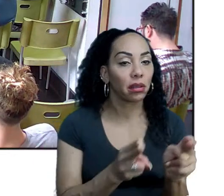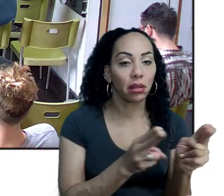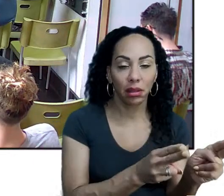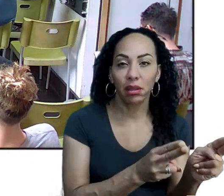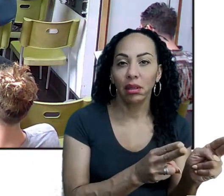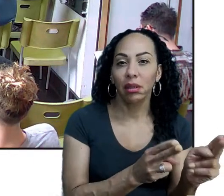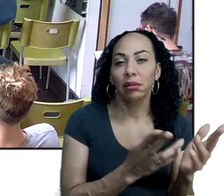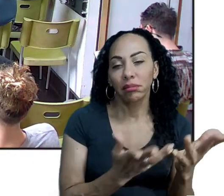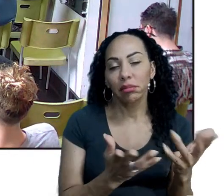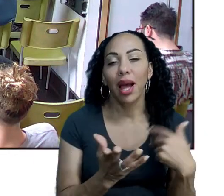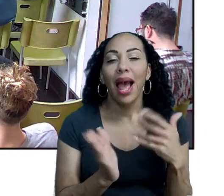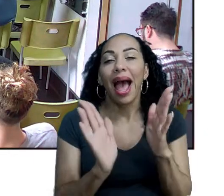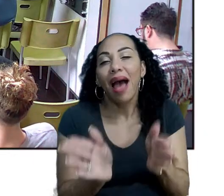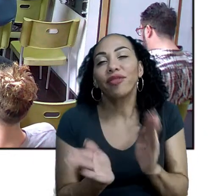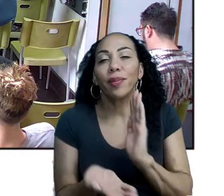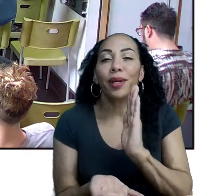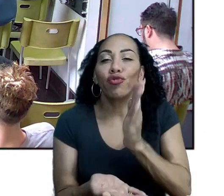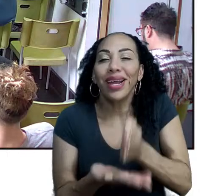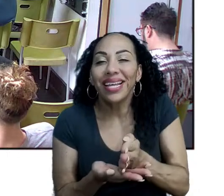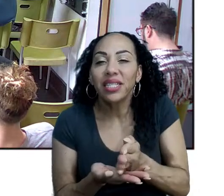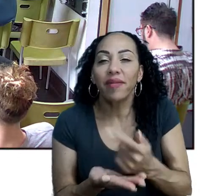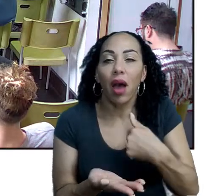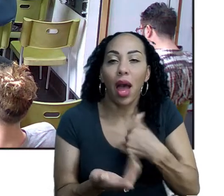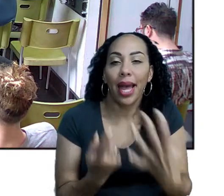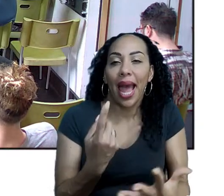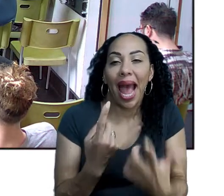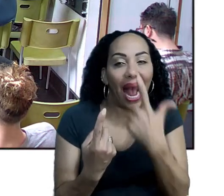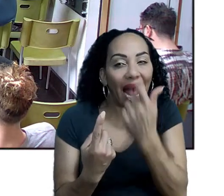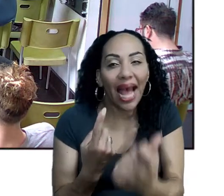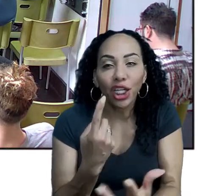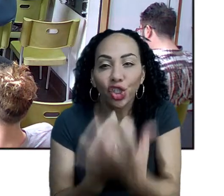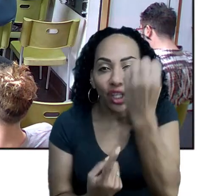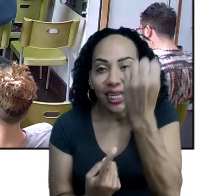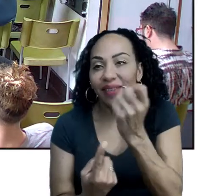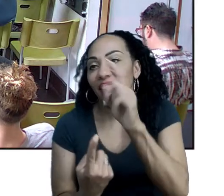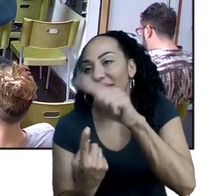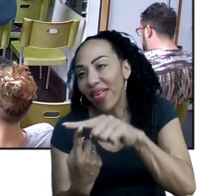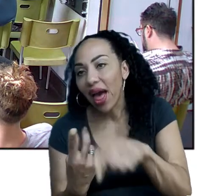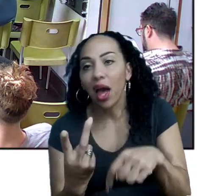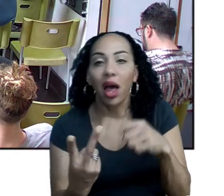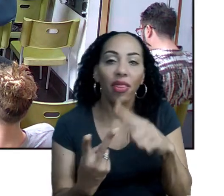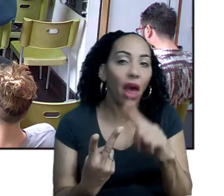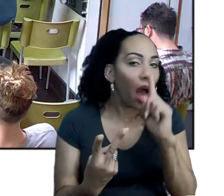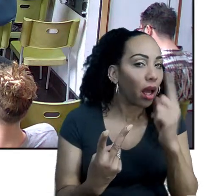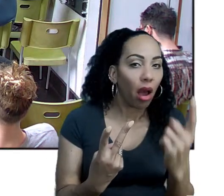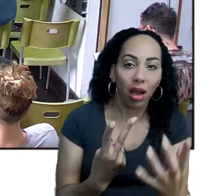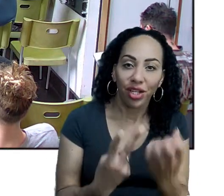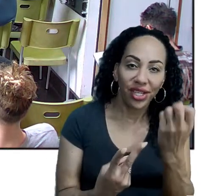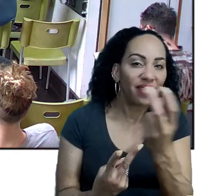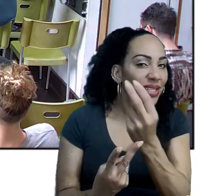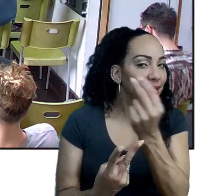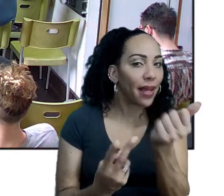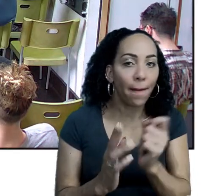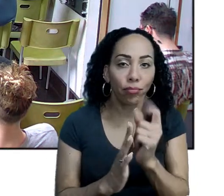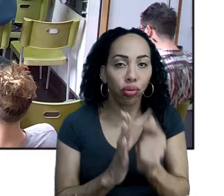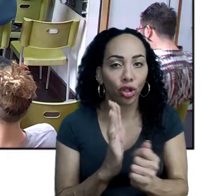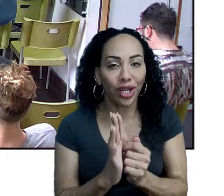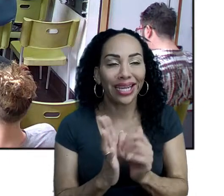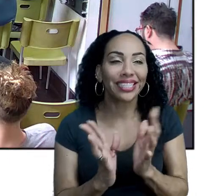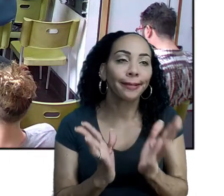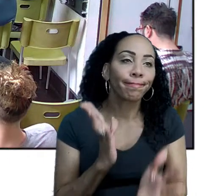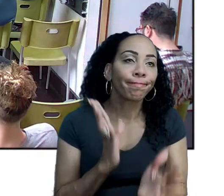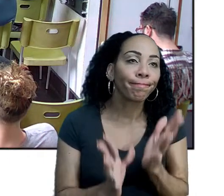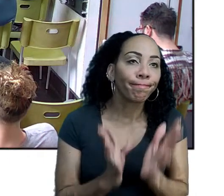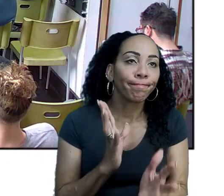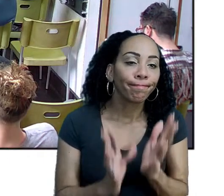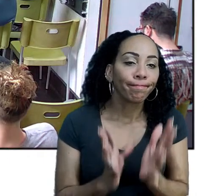being realistic about what you can and can't do. And yeah, there have been projects where we have,